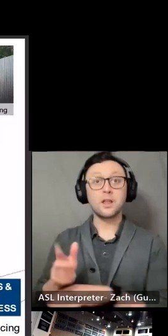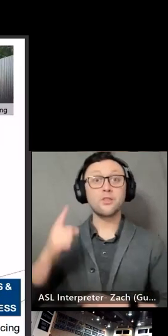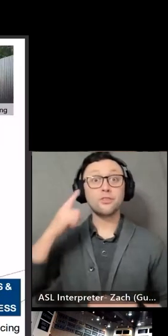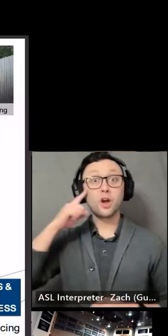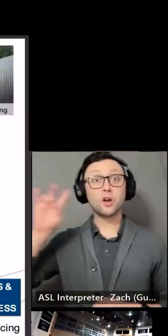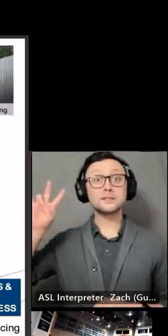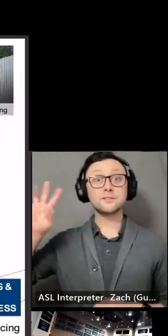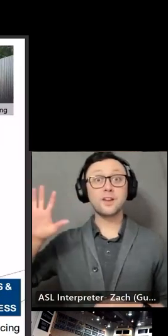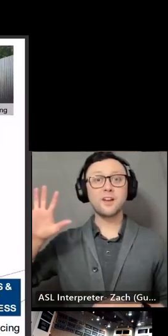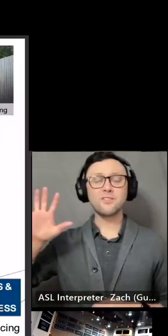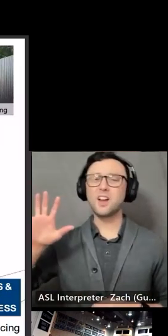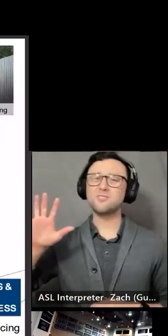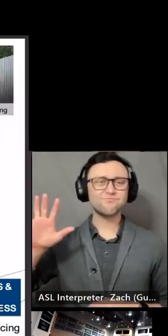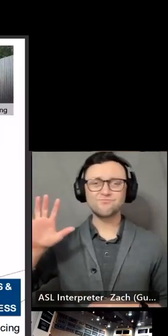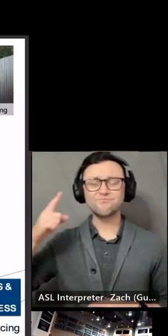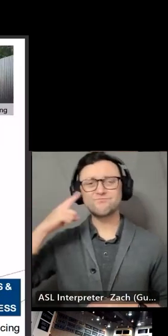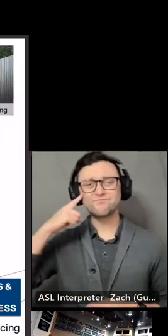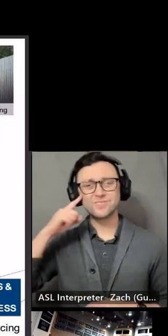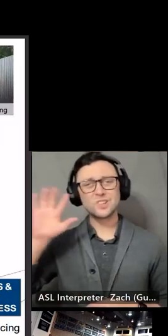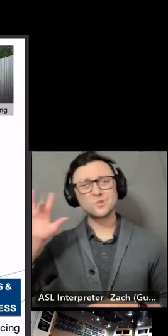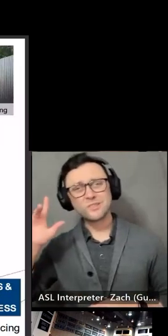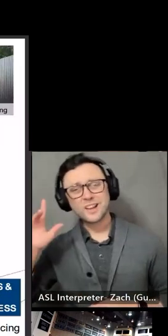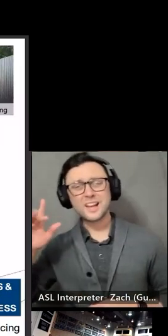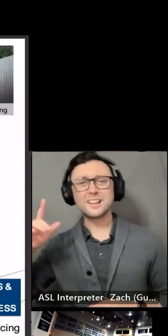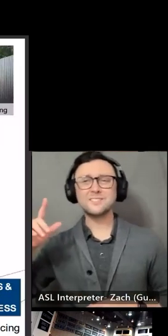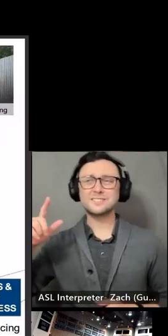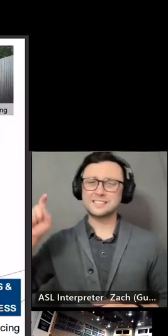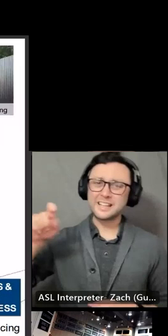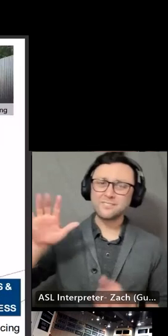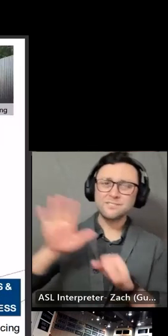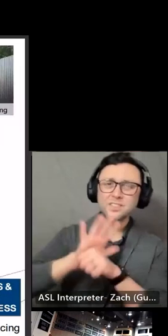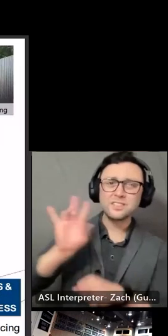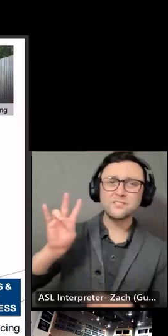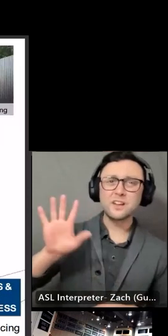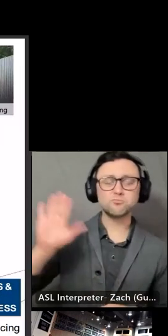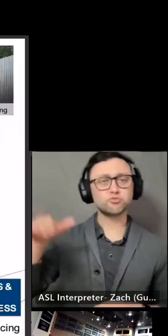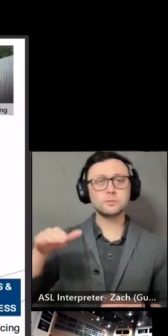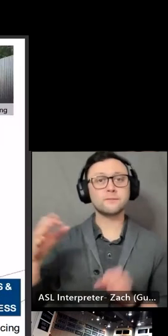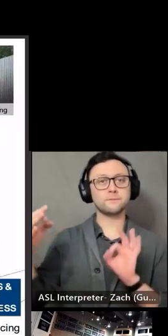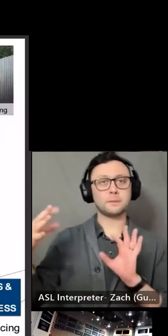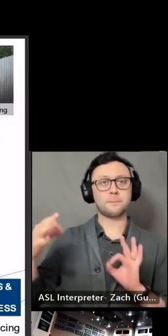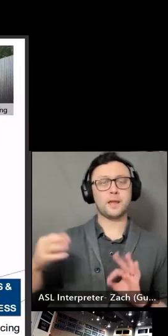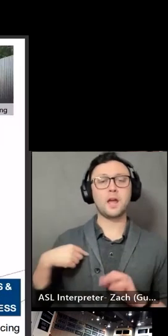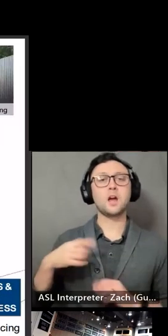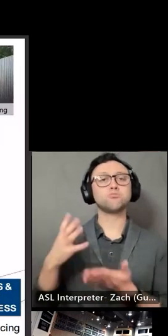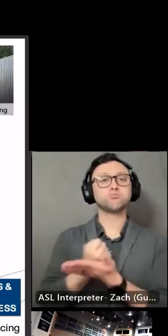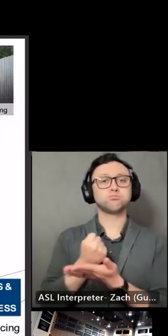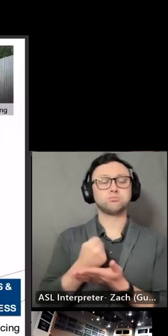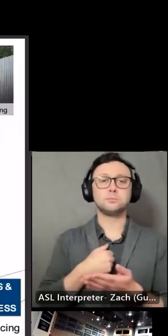but reduced it based on taking a closer look and some of the feedback that we heard.